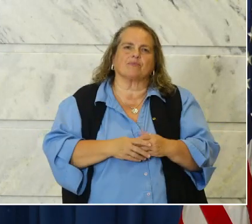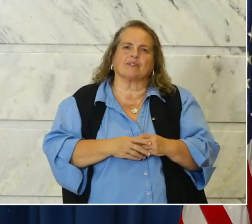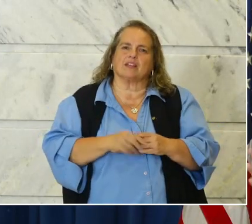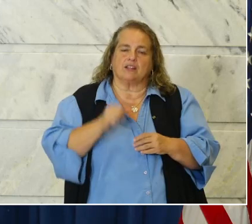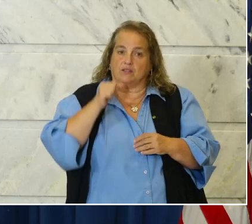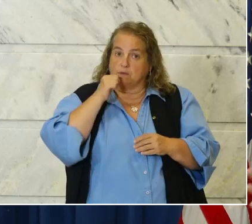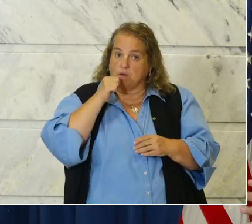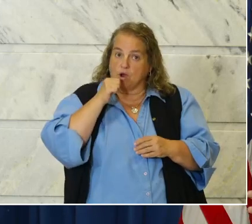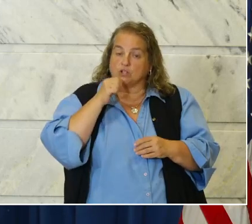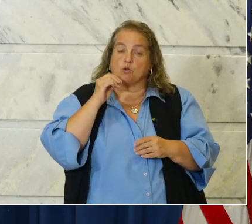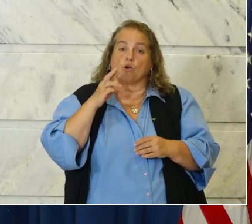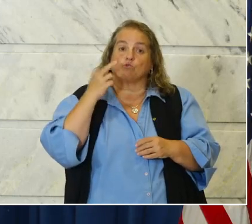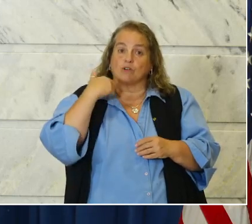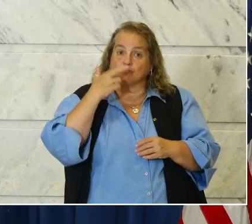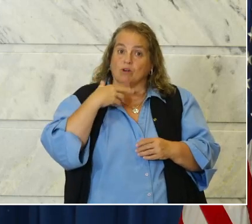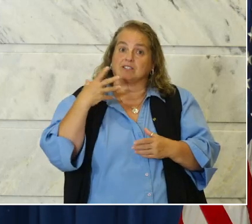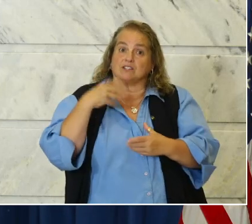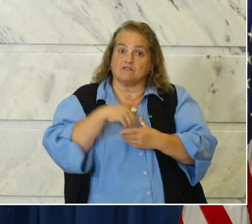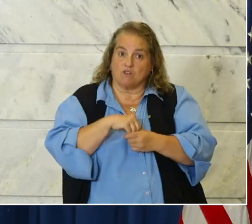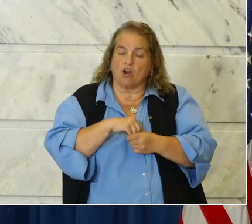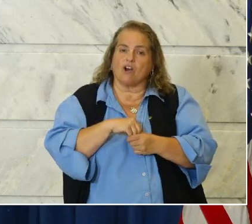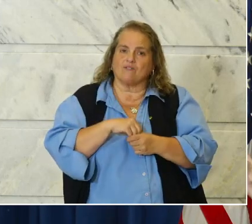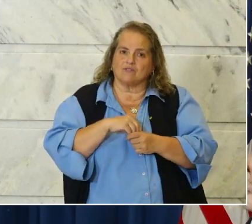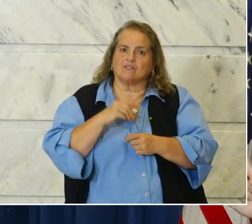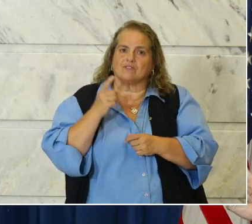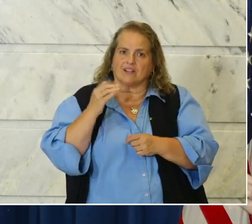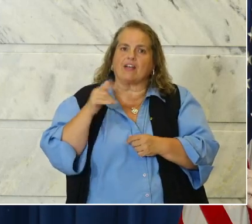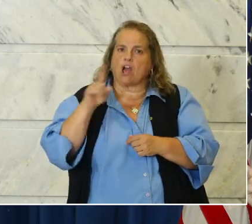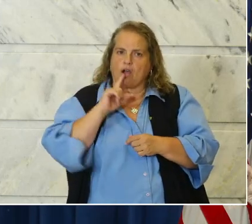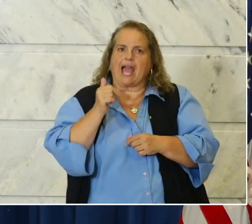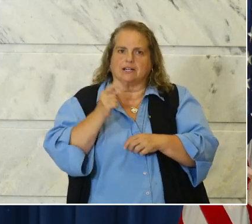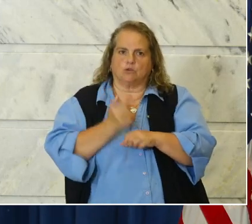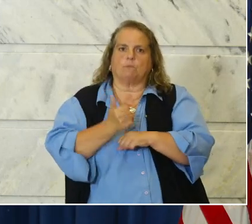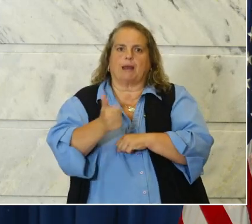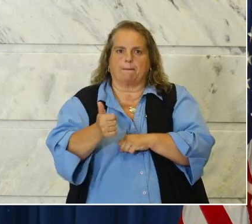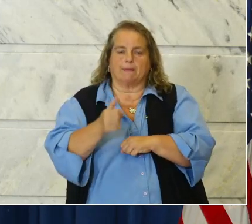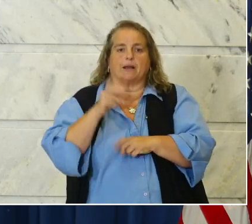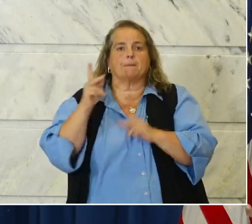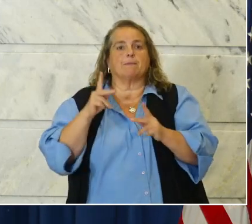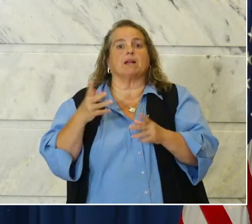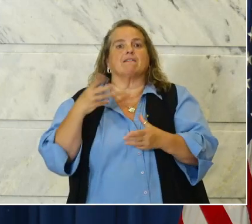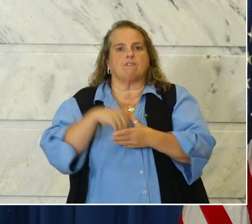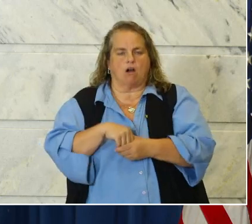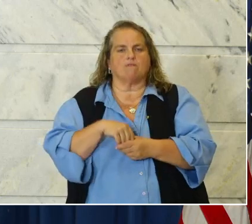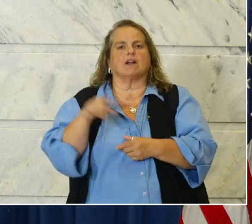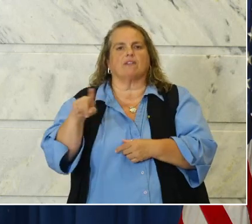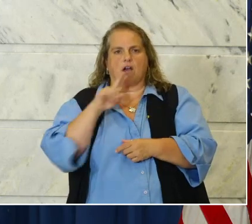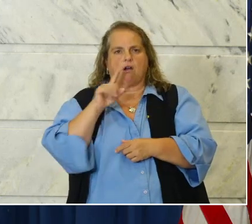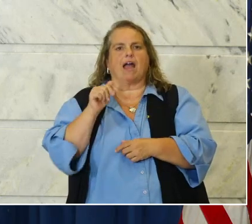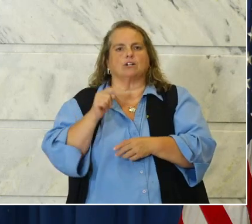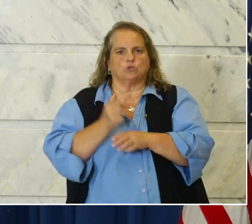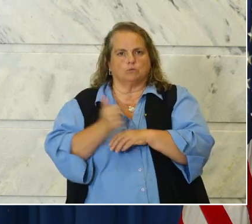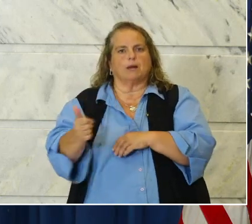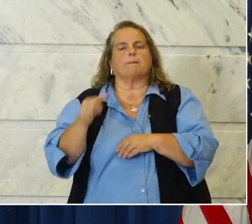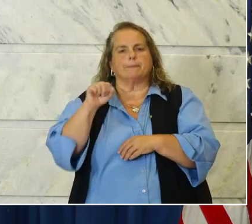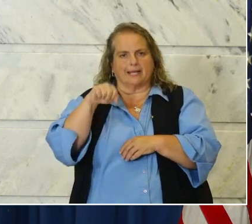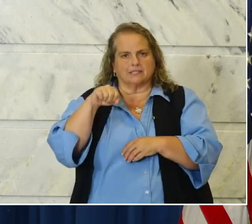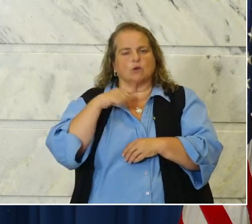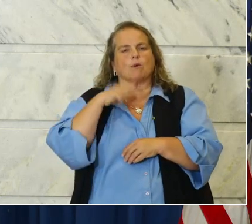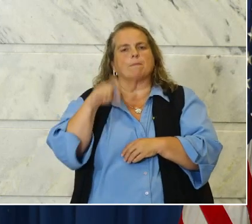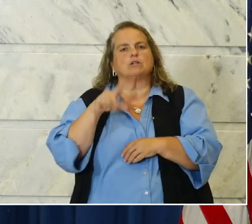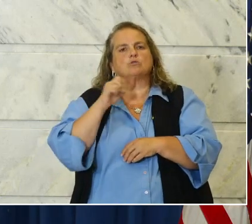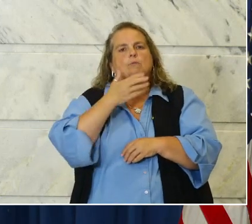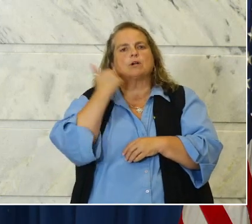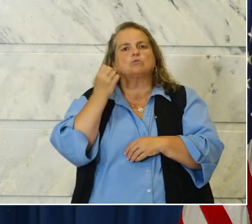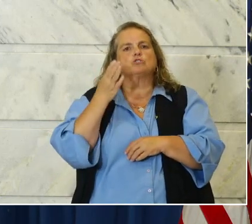bars or the restaurants involved, yeah, they have blame. The people involved, yeah, they have blame. And we got to do a better job